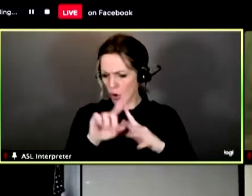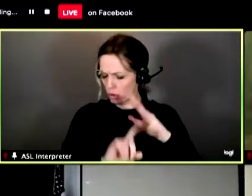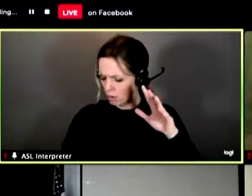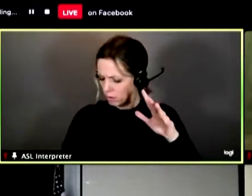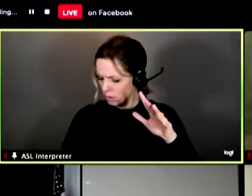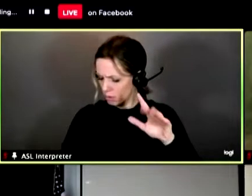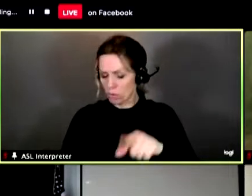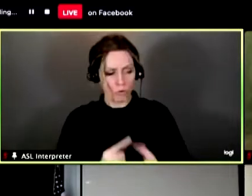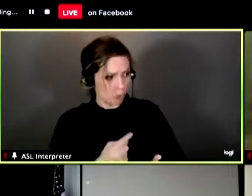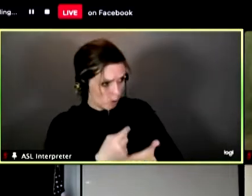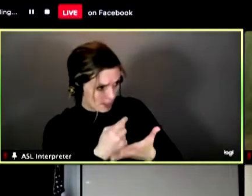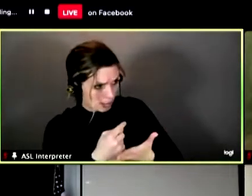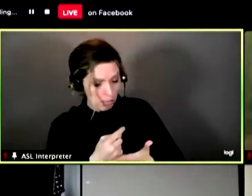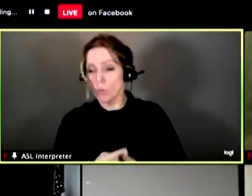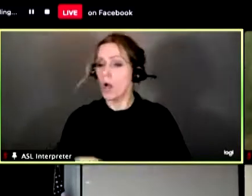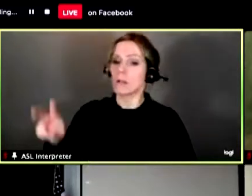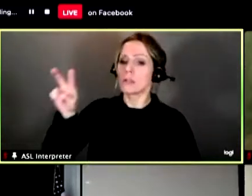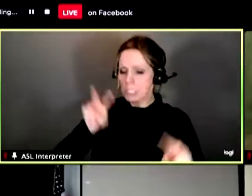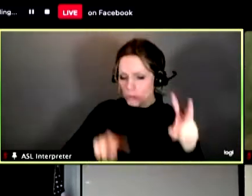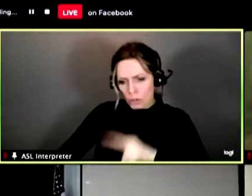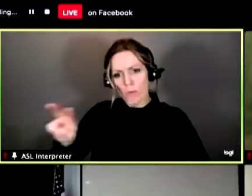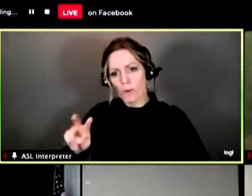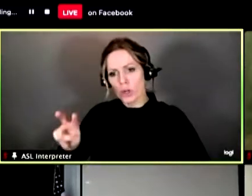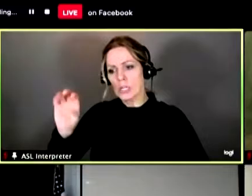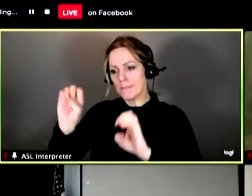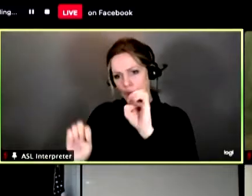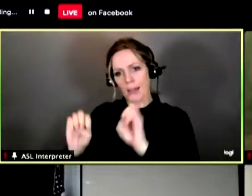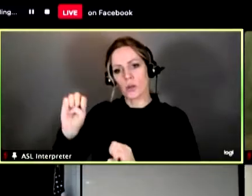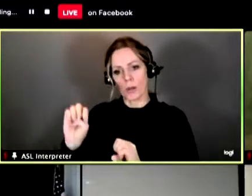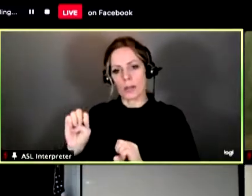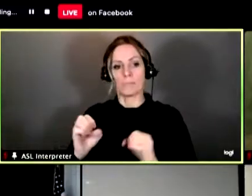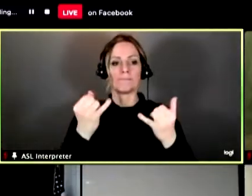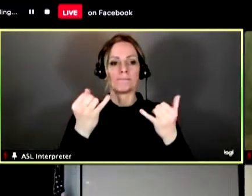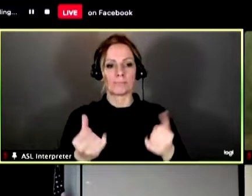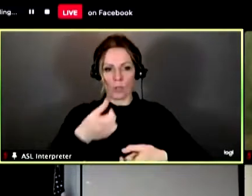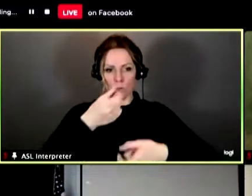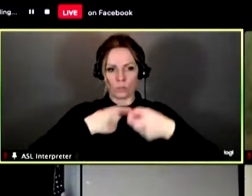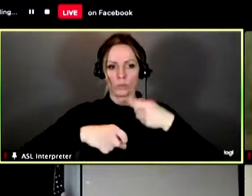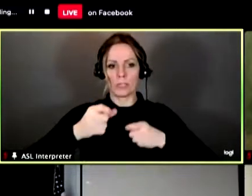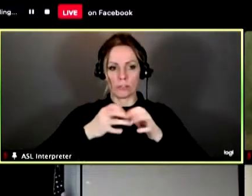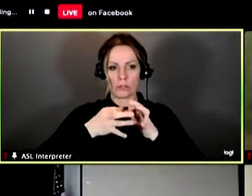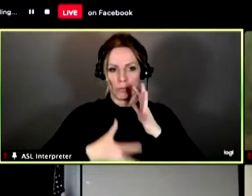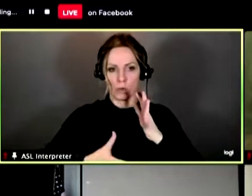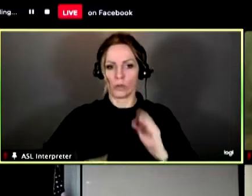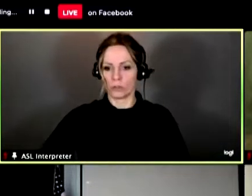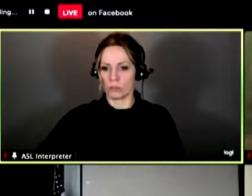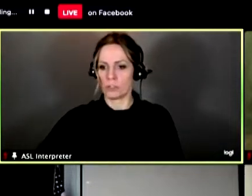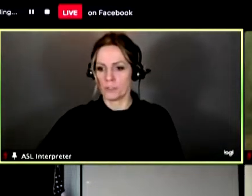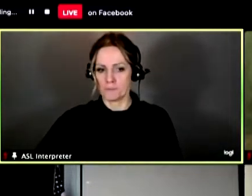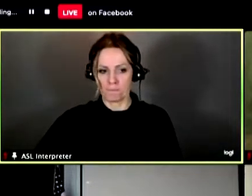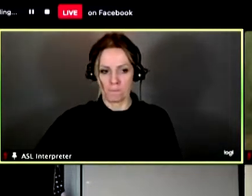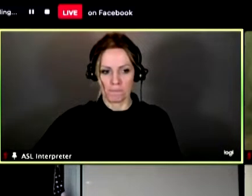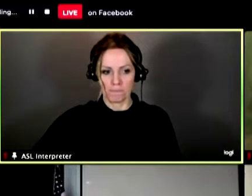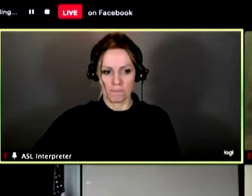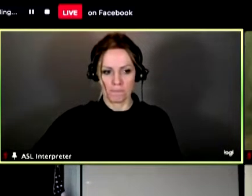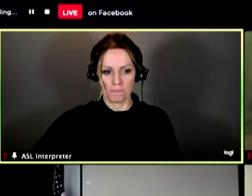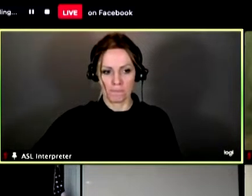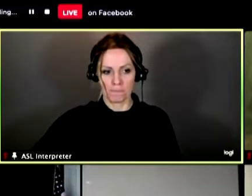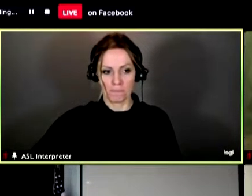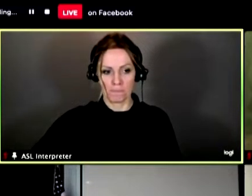treated, be checked over, and to be evaluated again. And I would like to see them same thing. You